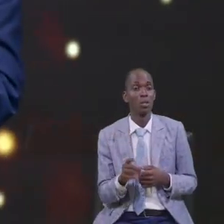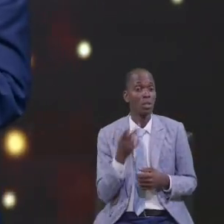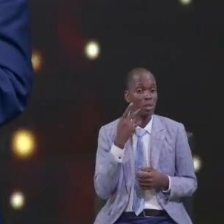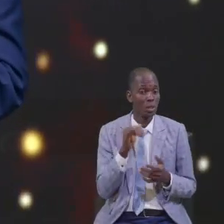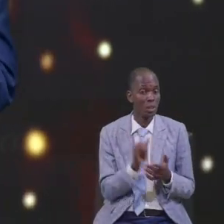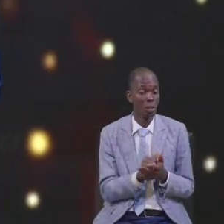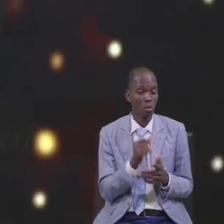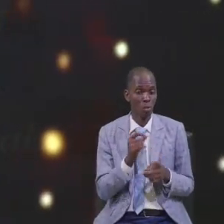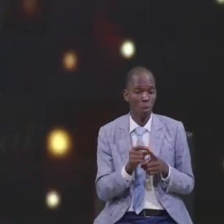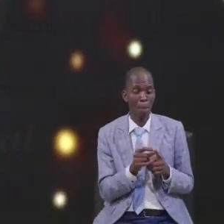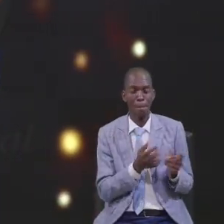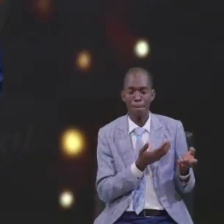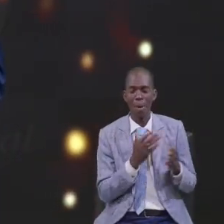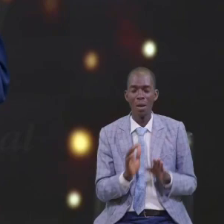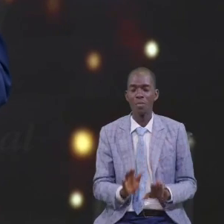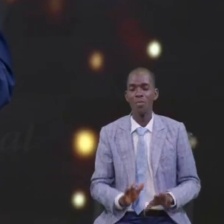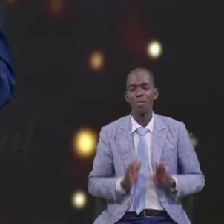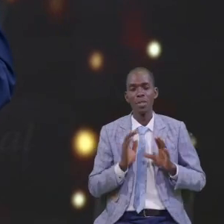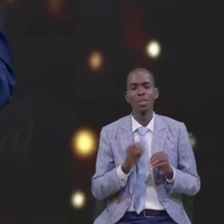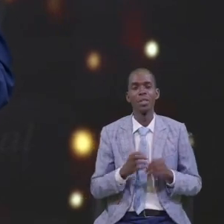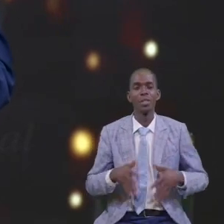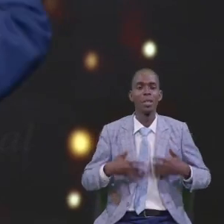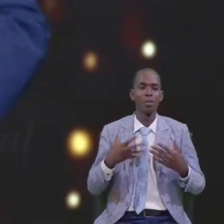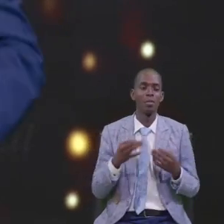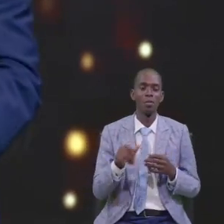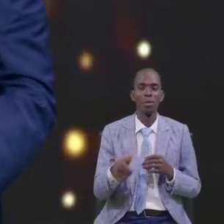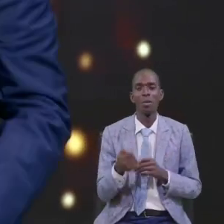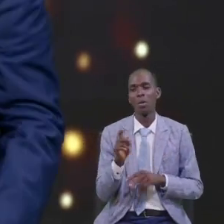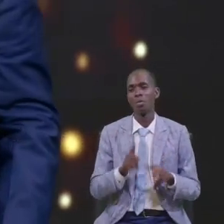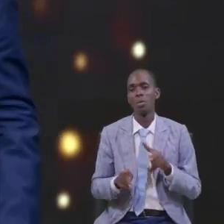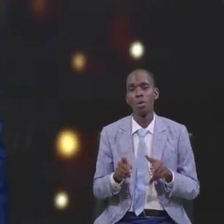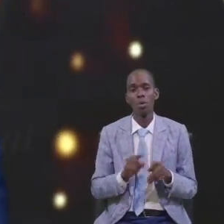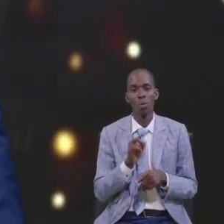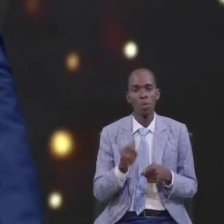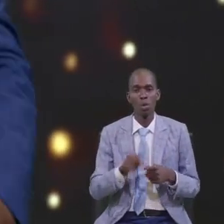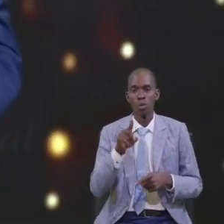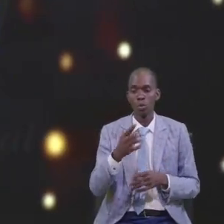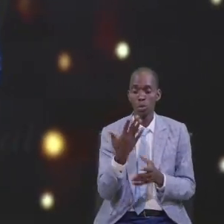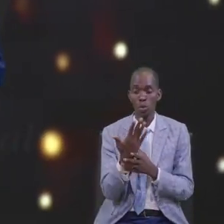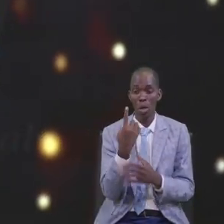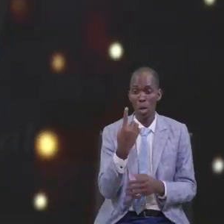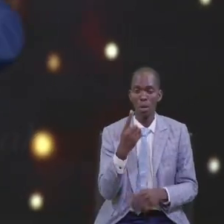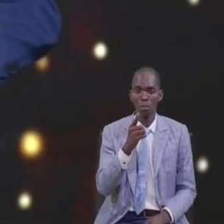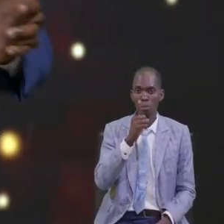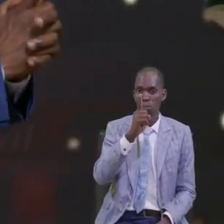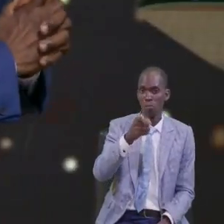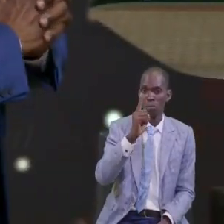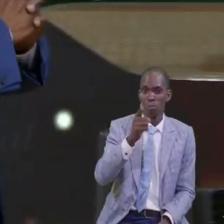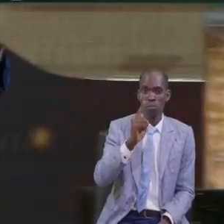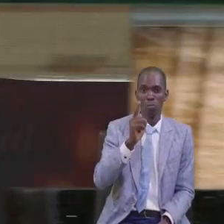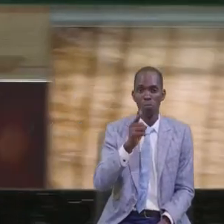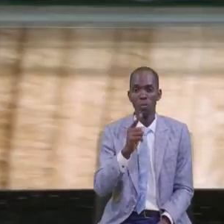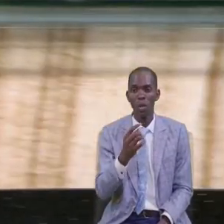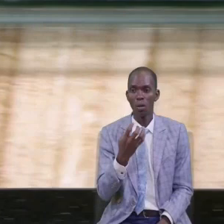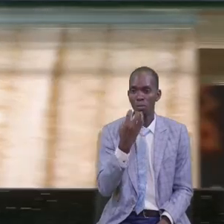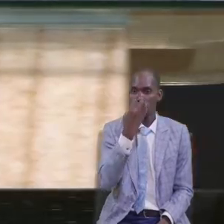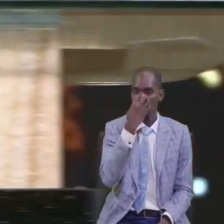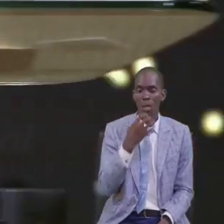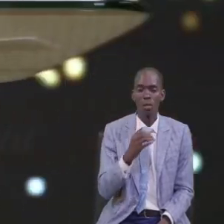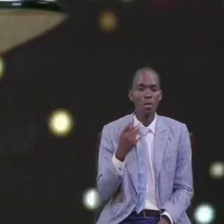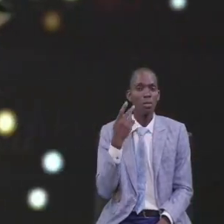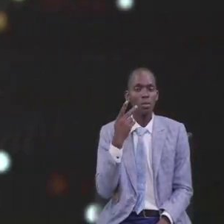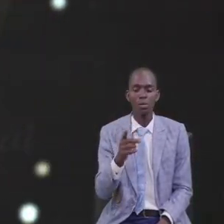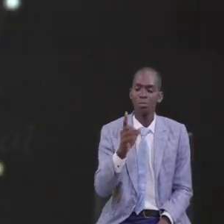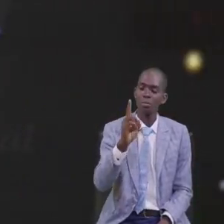fear on the lives of other people. And when you point the finger like this, I even see singers now,